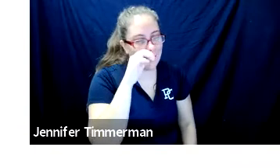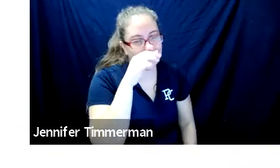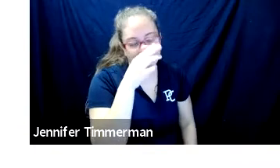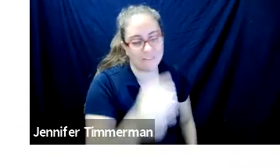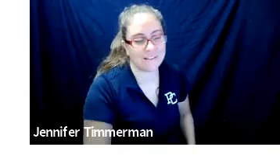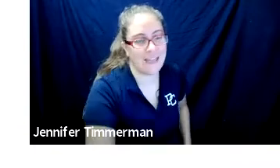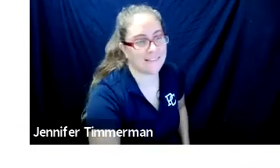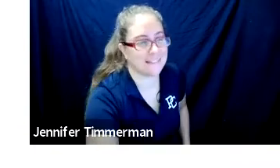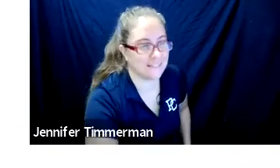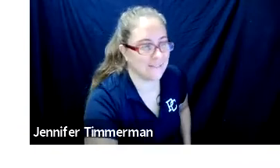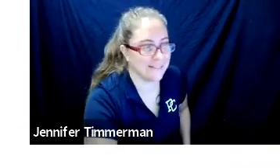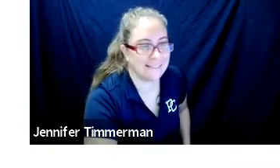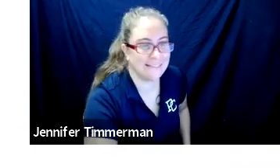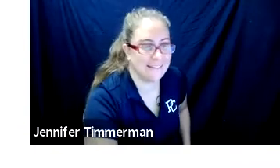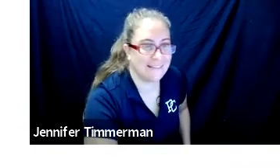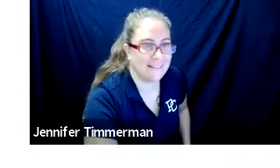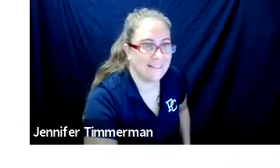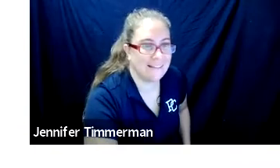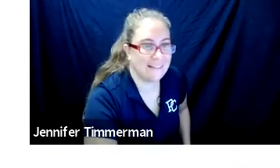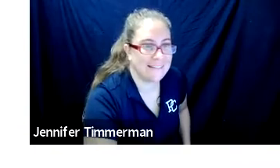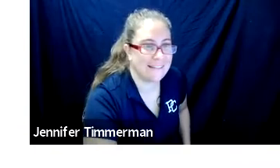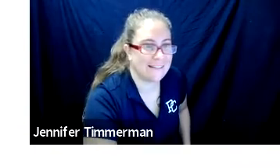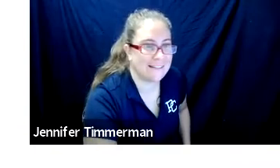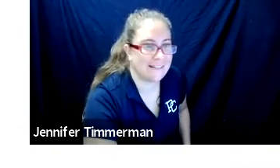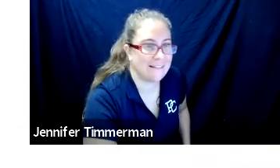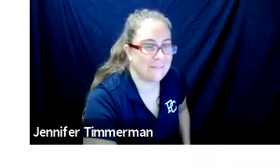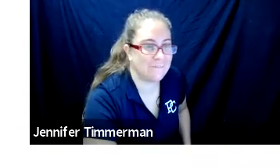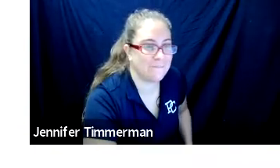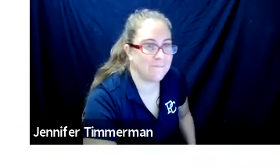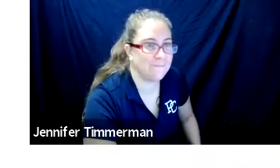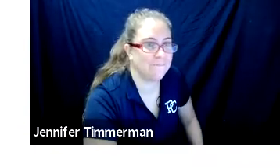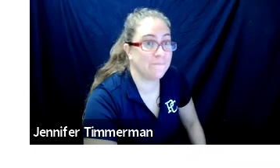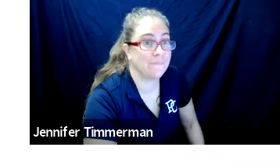You guys are fantastic students. Good deal.